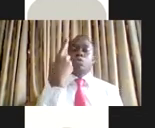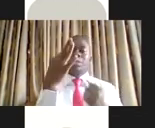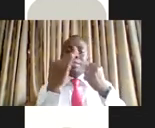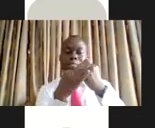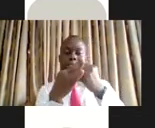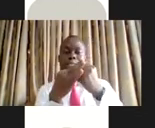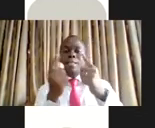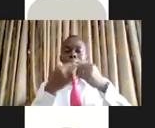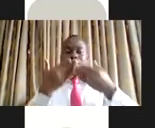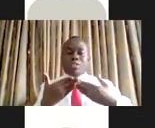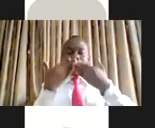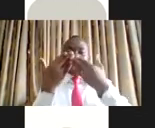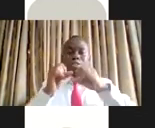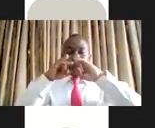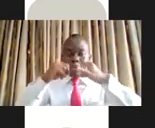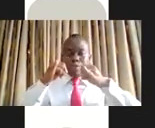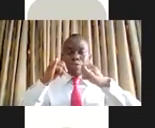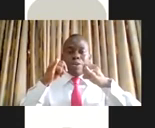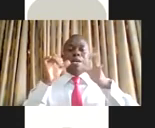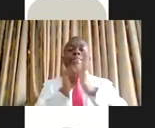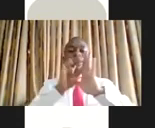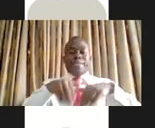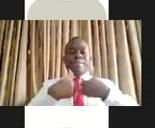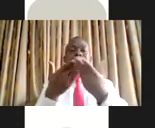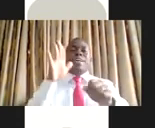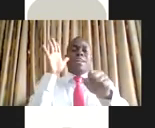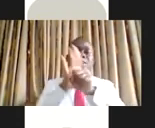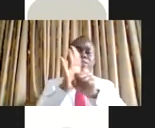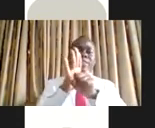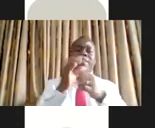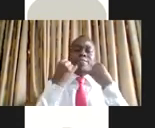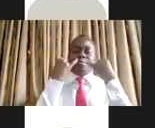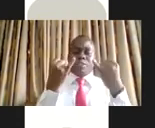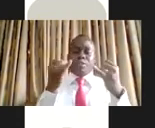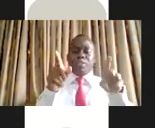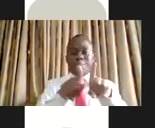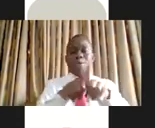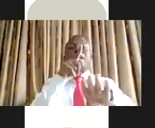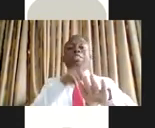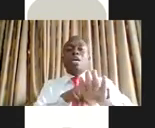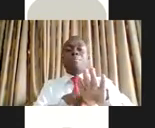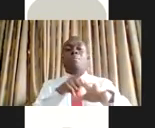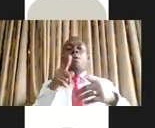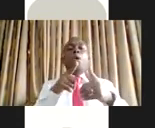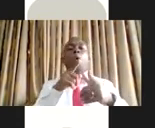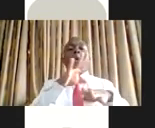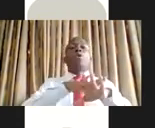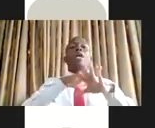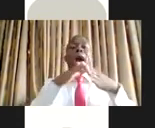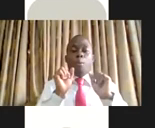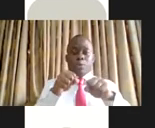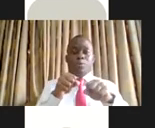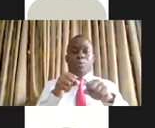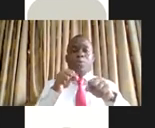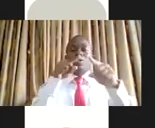that gives a lot of details and timelines on when the division of revenue should be done. And to me, that